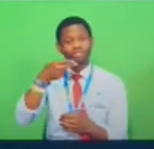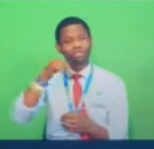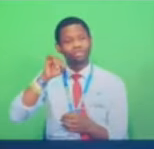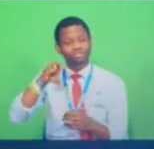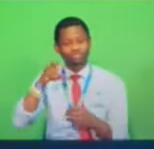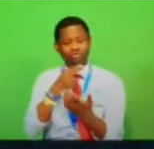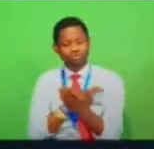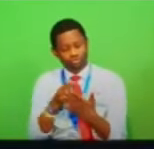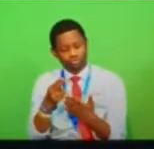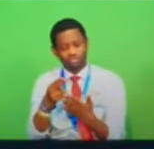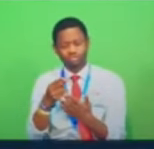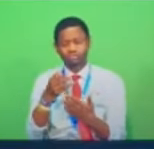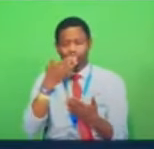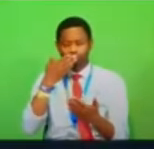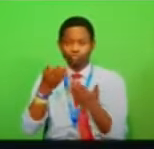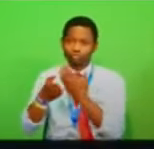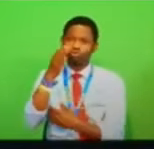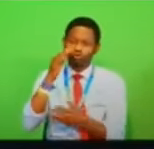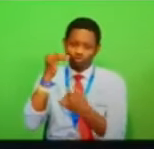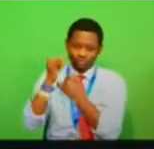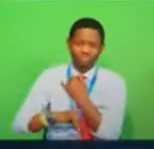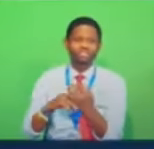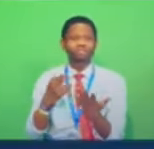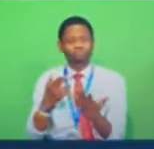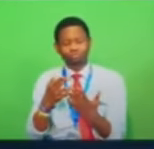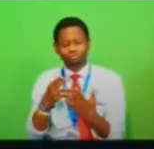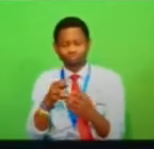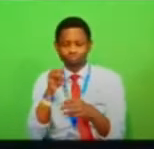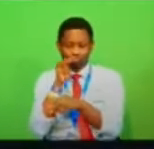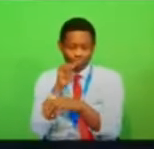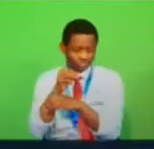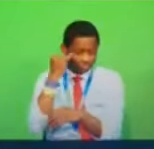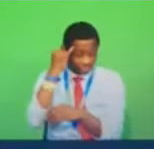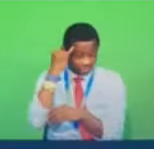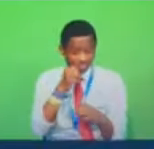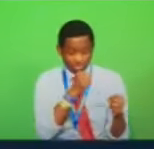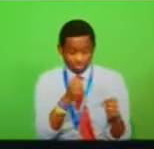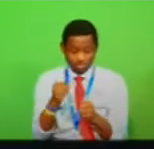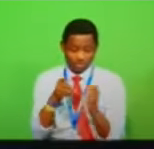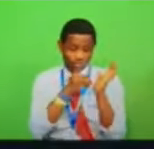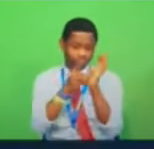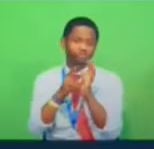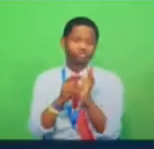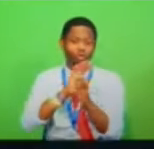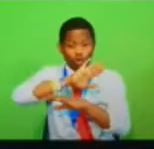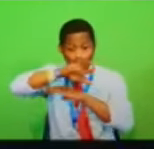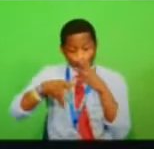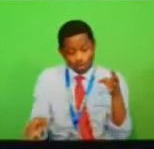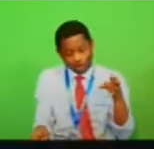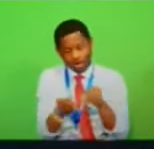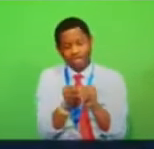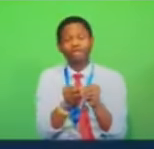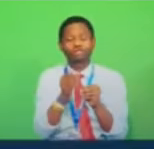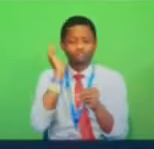godliness, mission-mindedness, radical giving, power demonstration, all to the glory of God, we are able to